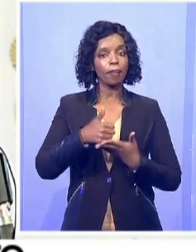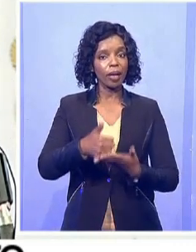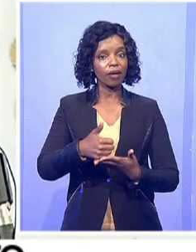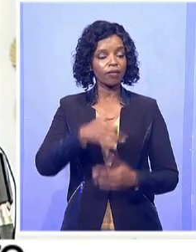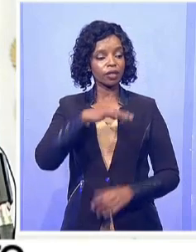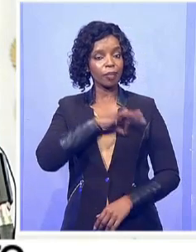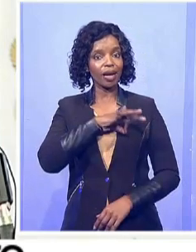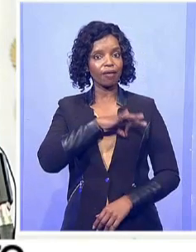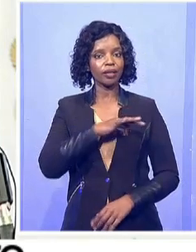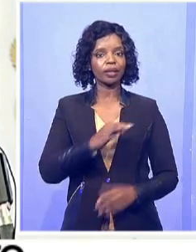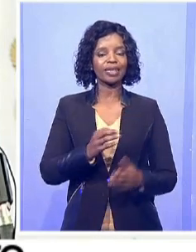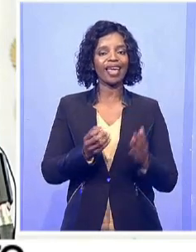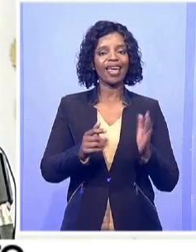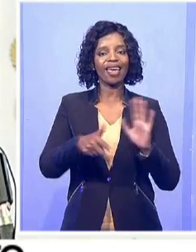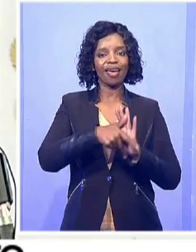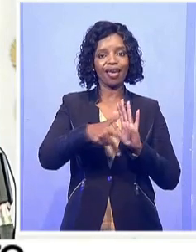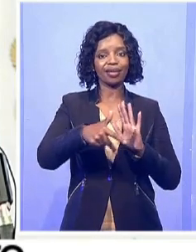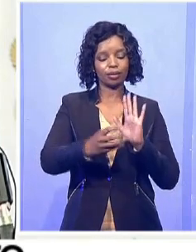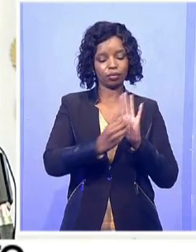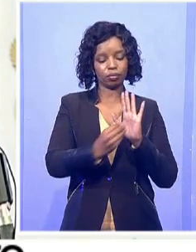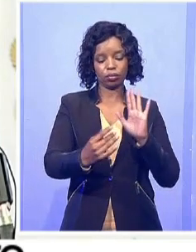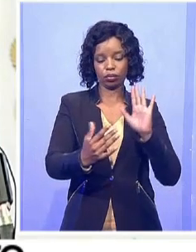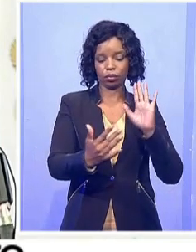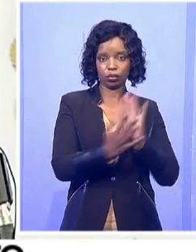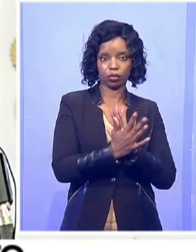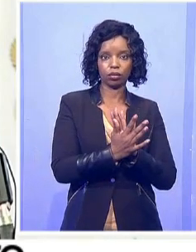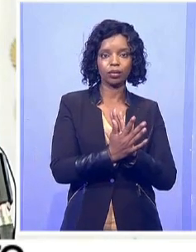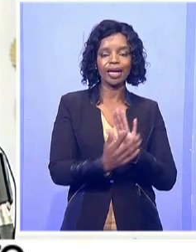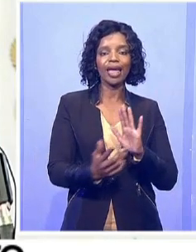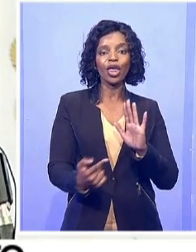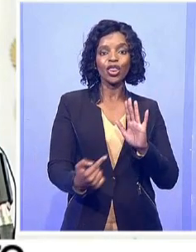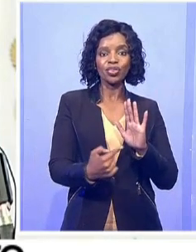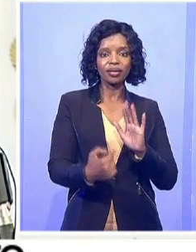that are due to you.